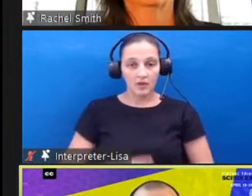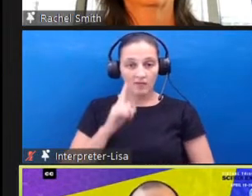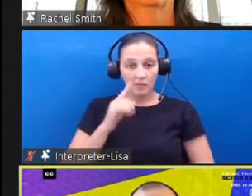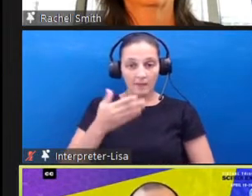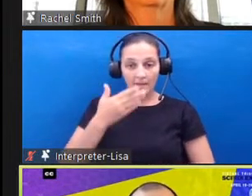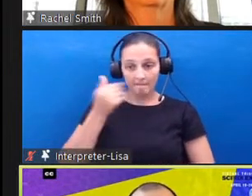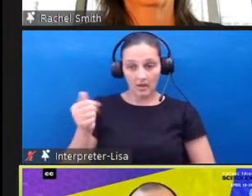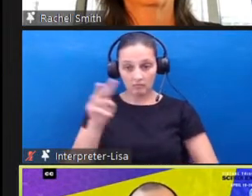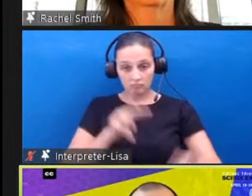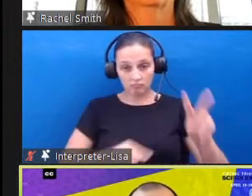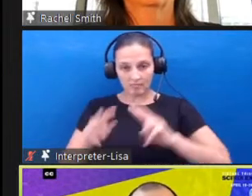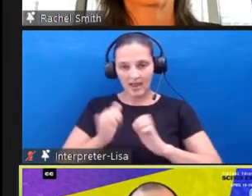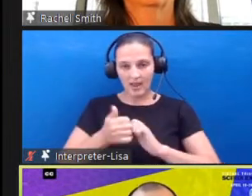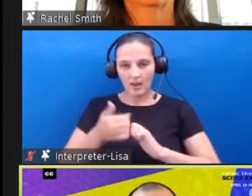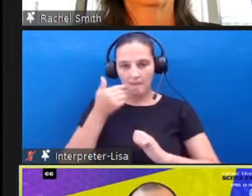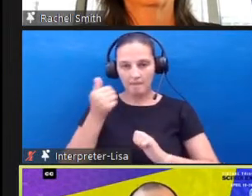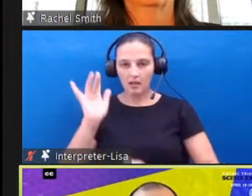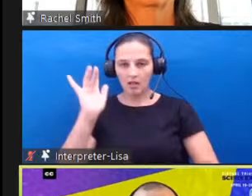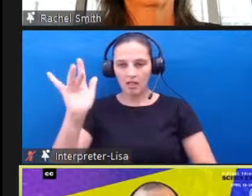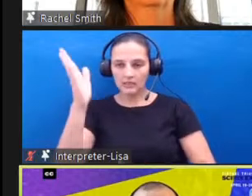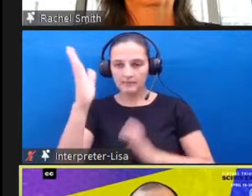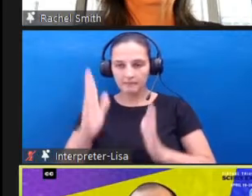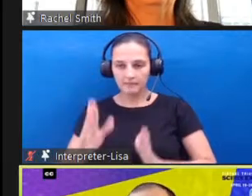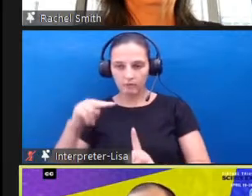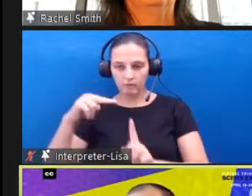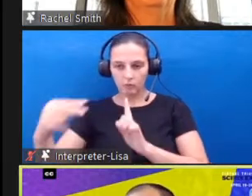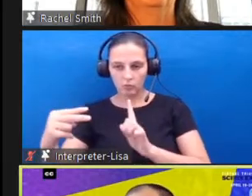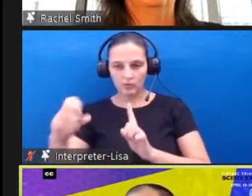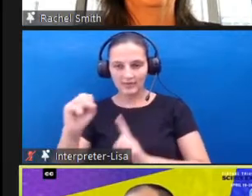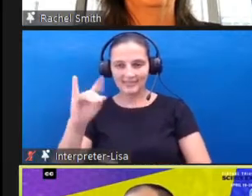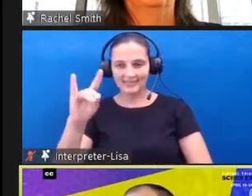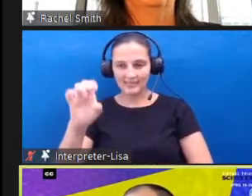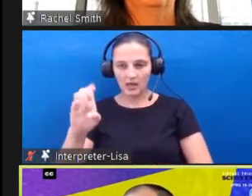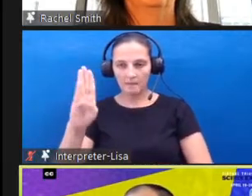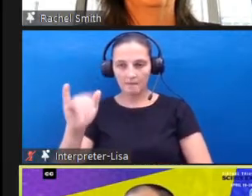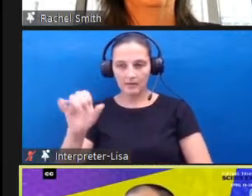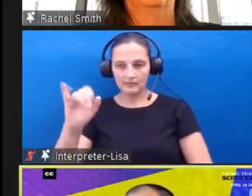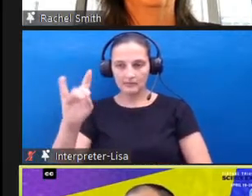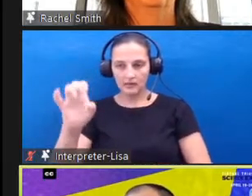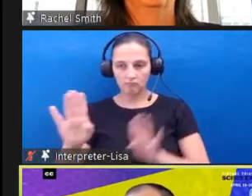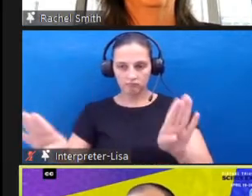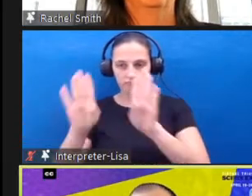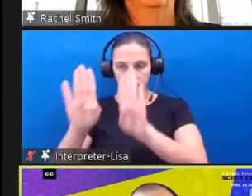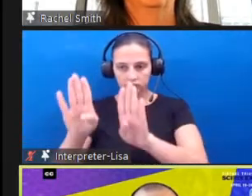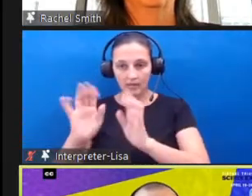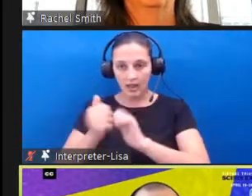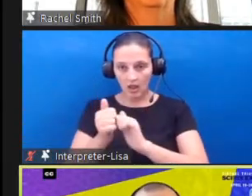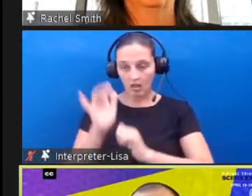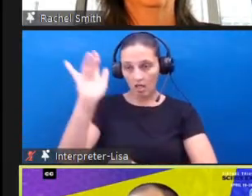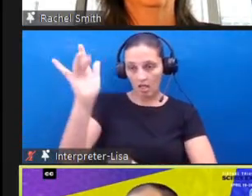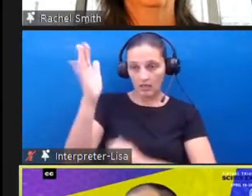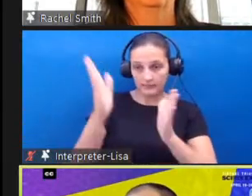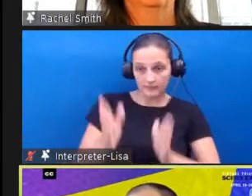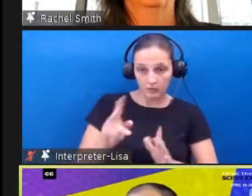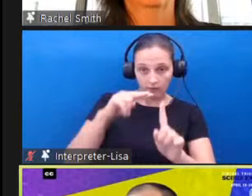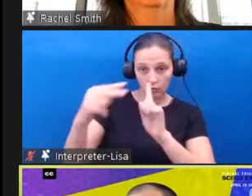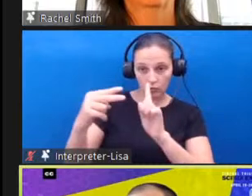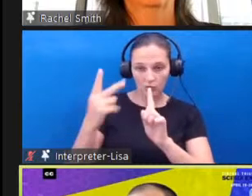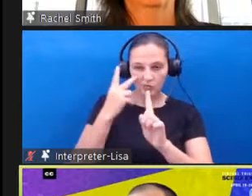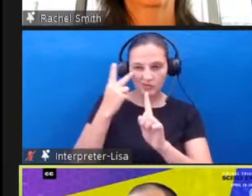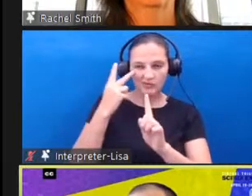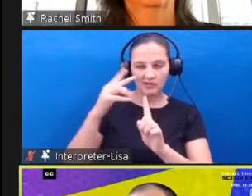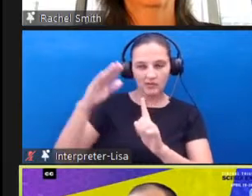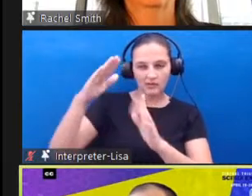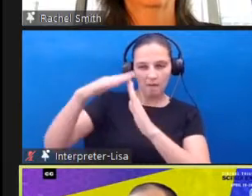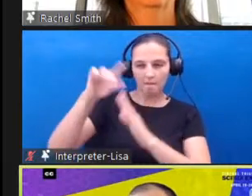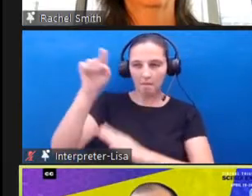we recommend using the speaker view in the side-by-side mode. So you can access those by clicking on speaker view or view at the top of your screen